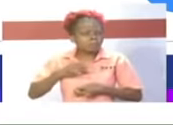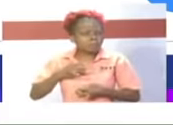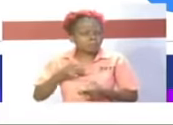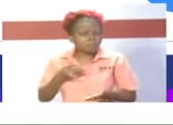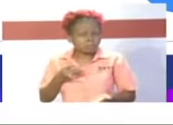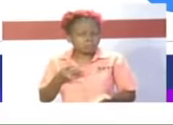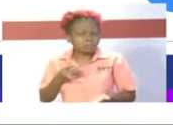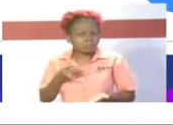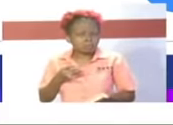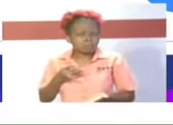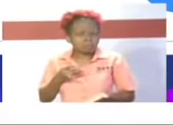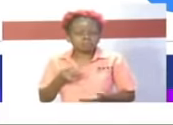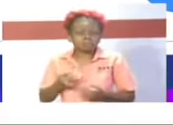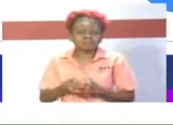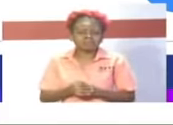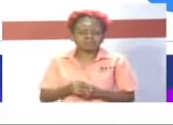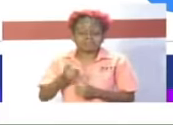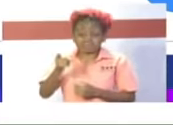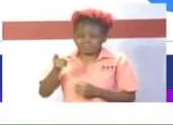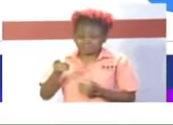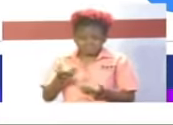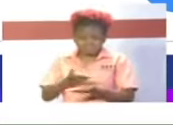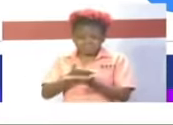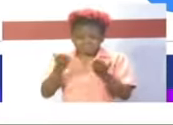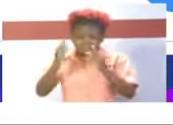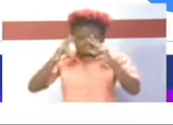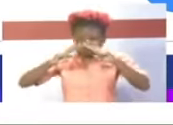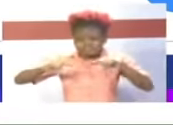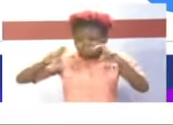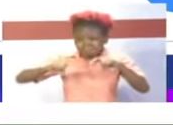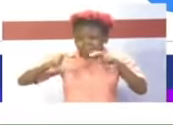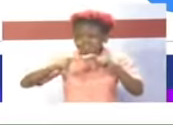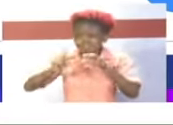collapse despite their genetic predisposition?